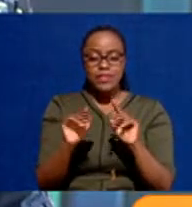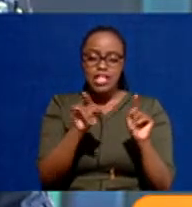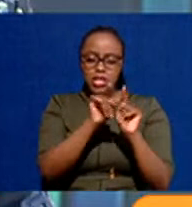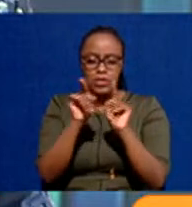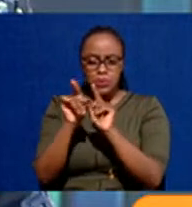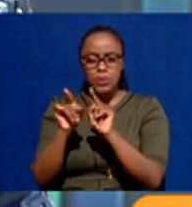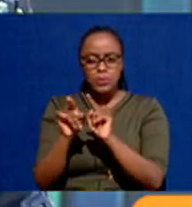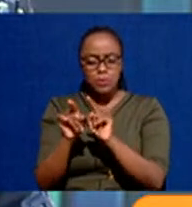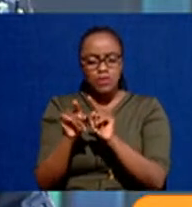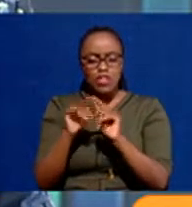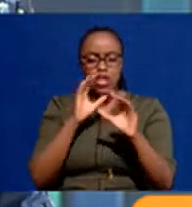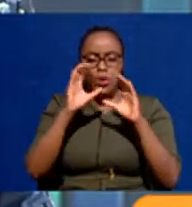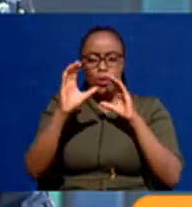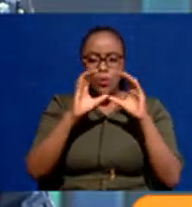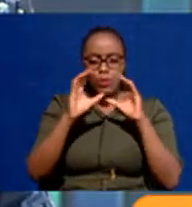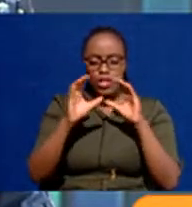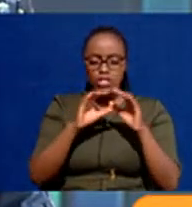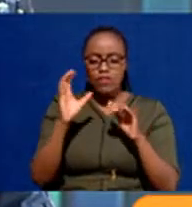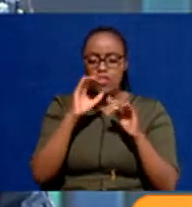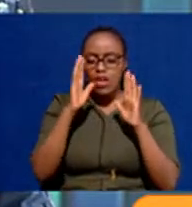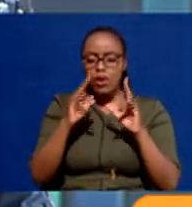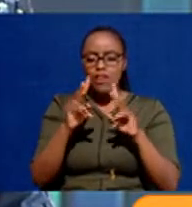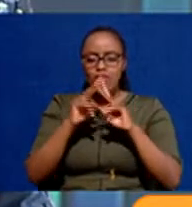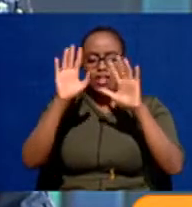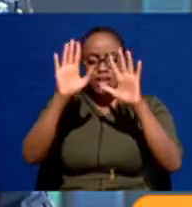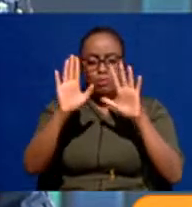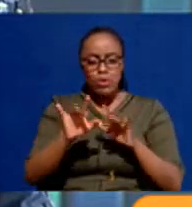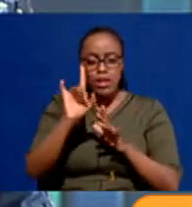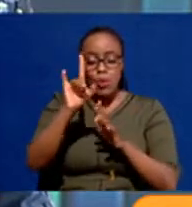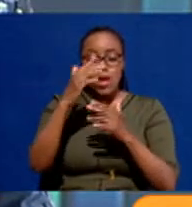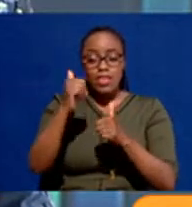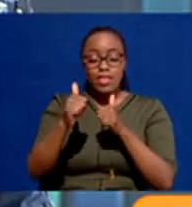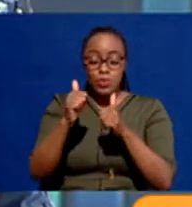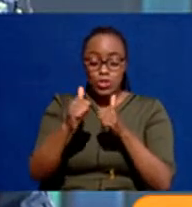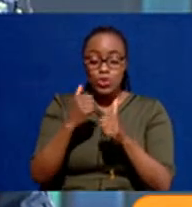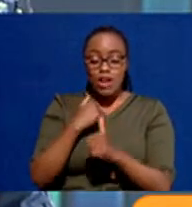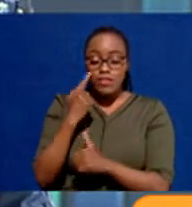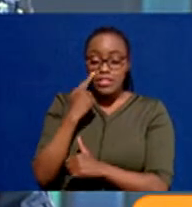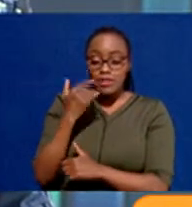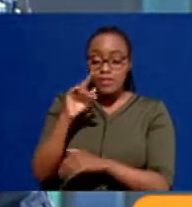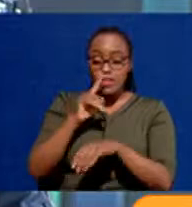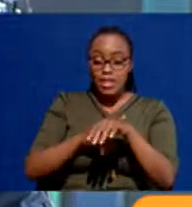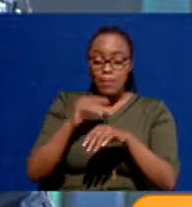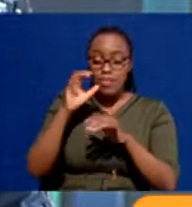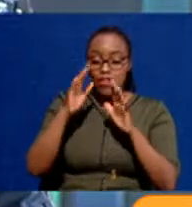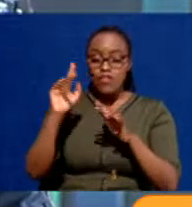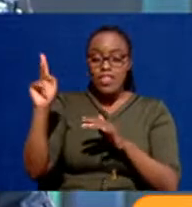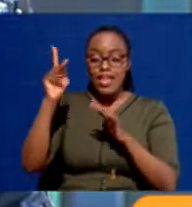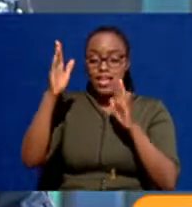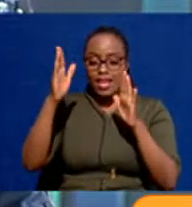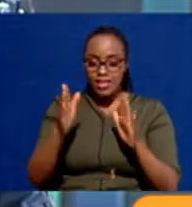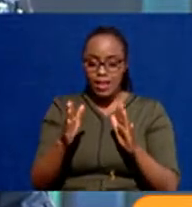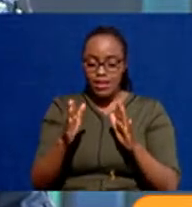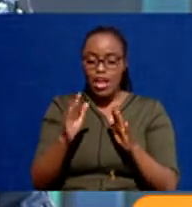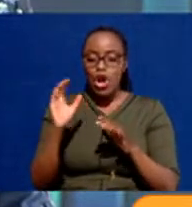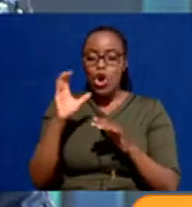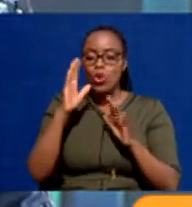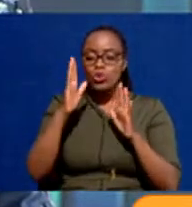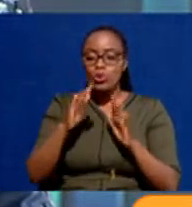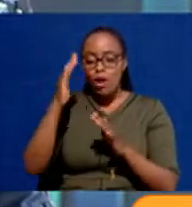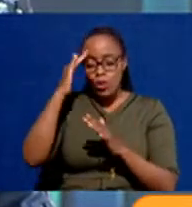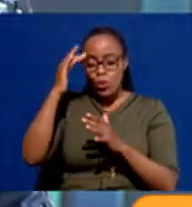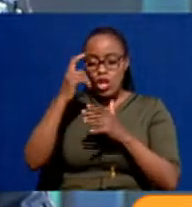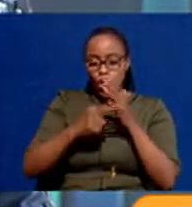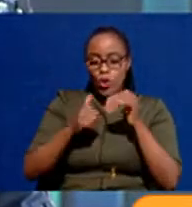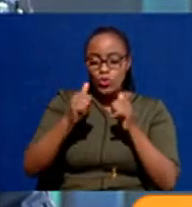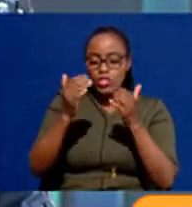course, communication to the consumer is very critical. One thing we've realized is that when the consumer, that is a Kenyan consumer, knows what price they